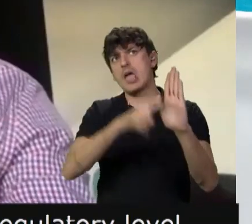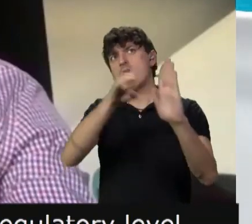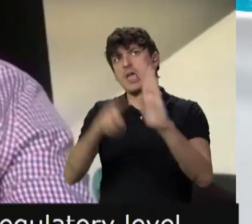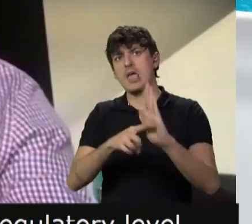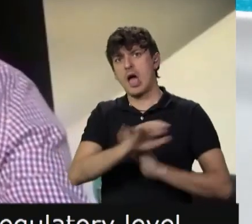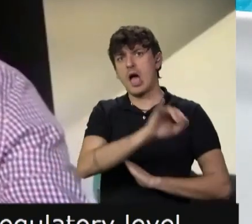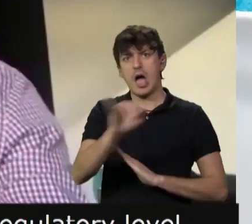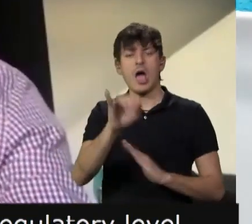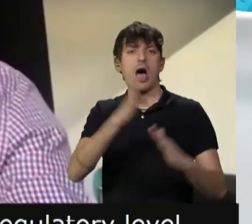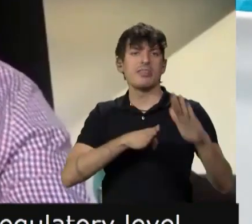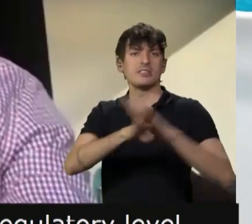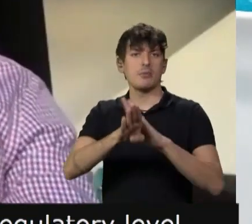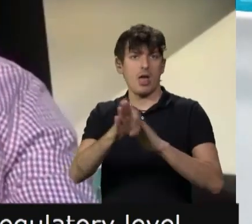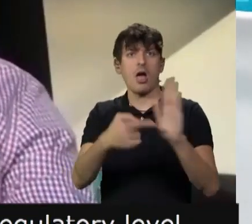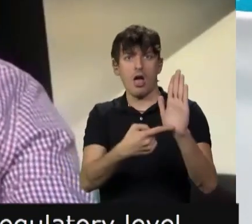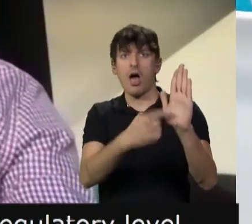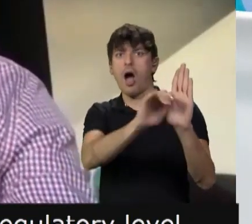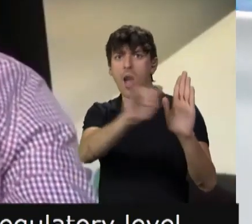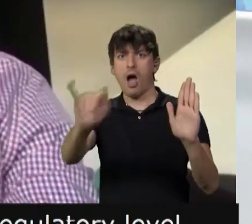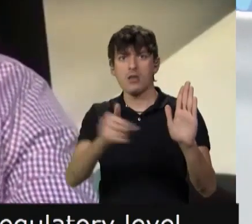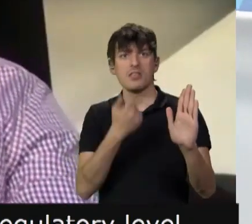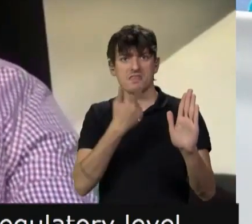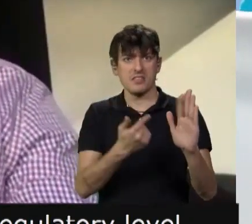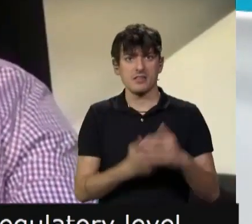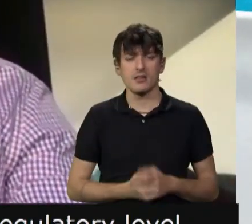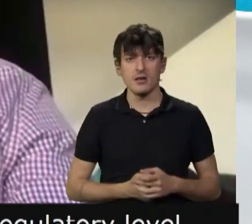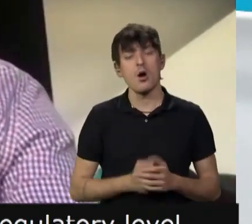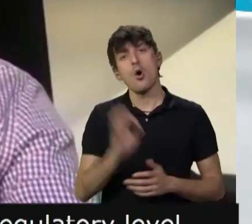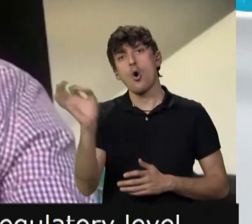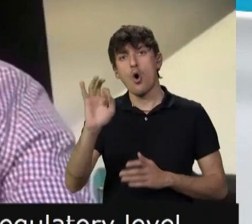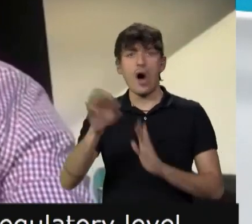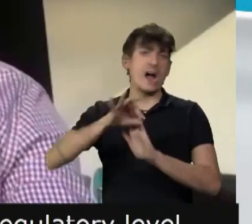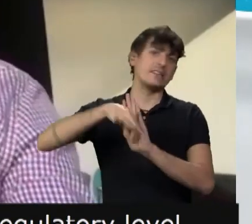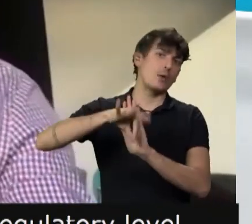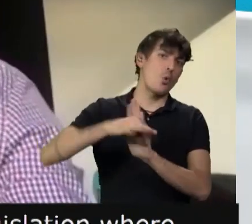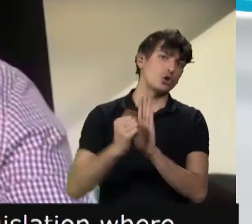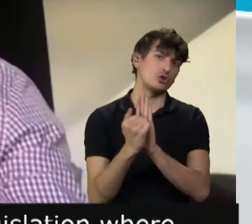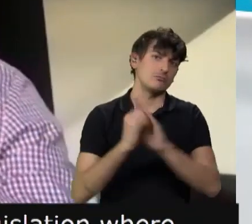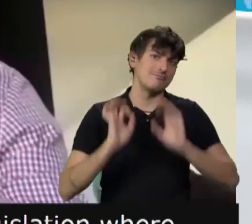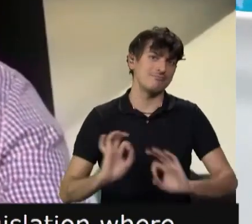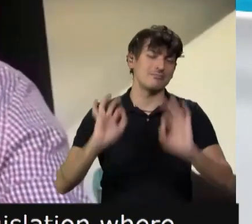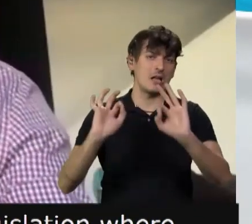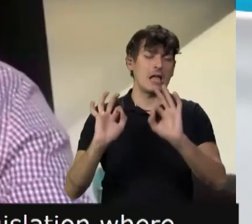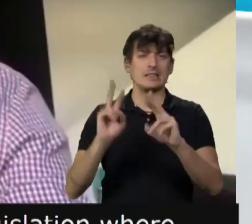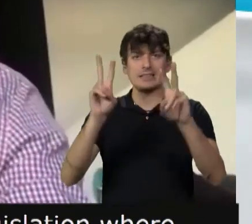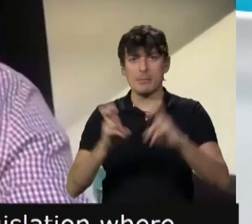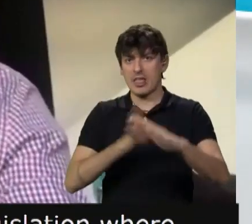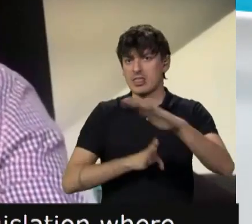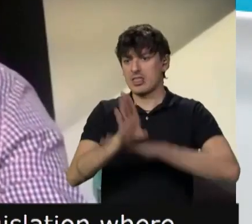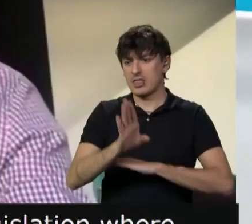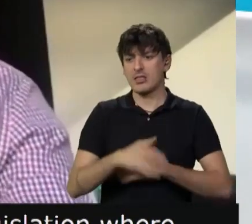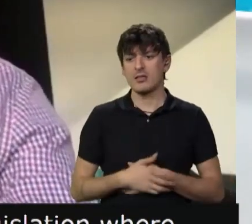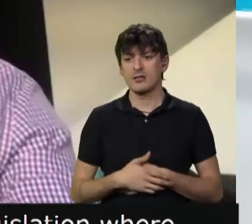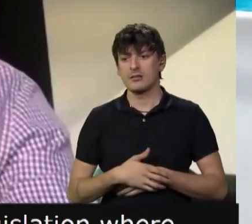European legislation where disability is mentioned, or there are specific articles on accessibility. For